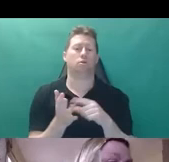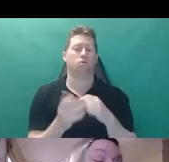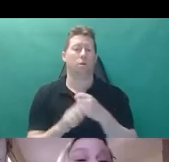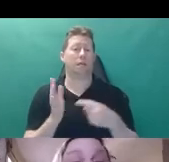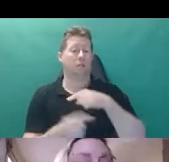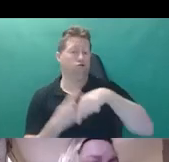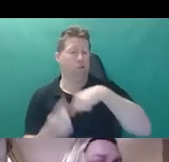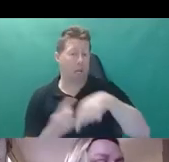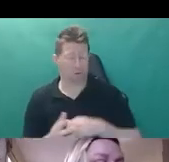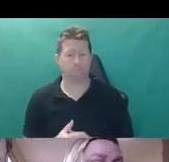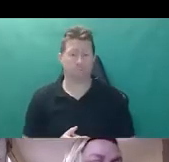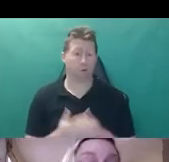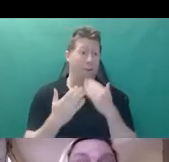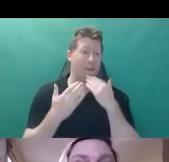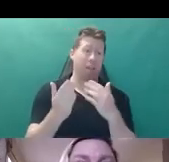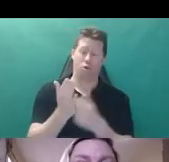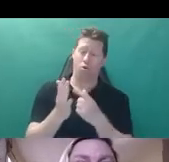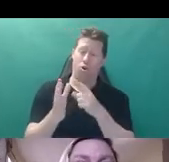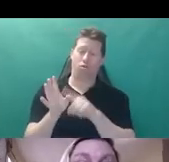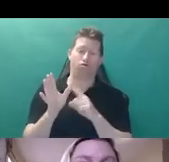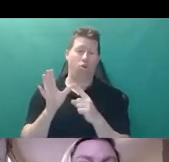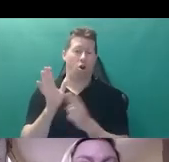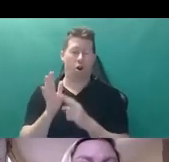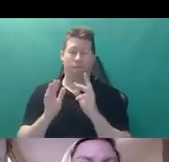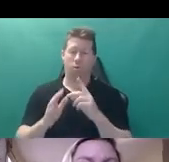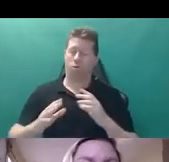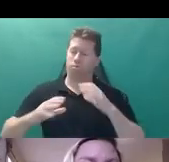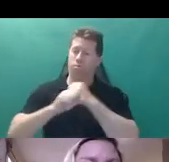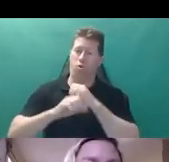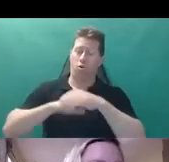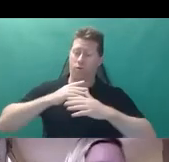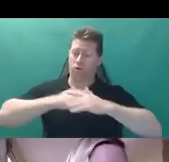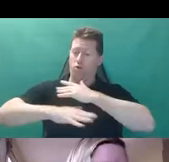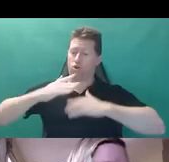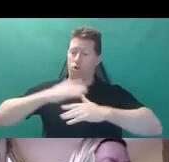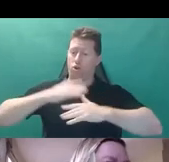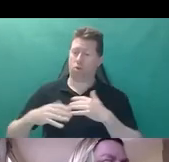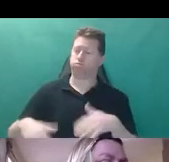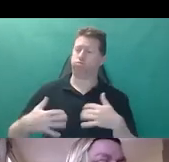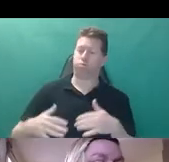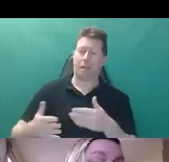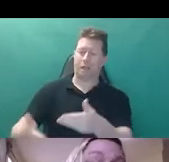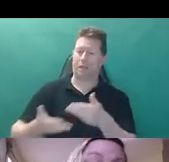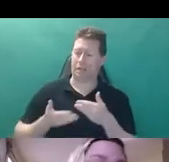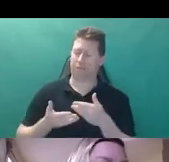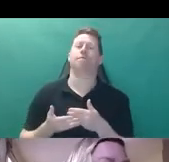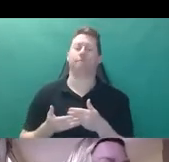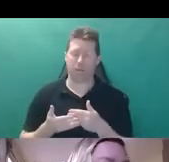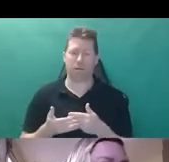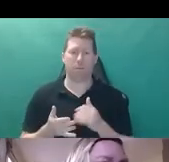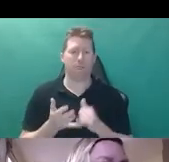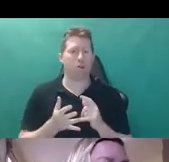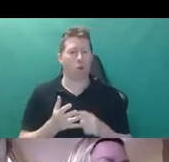thank you Ryan for that fantastic summary of what sociology is. That was a great introduction. So Ryan has